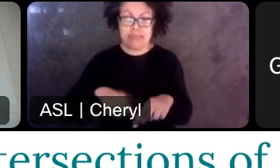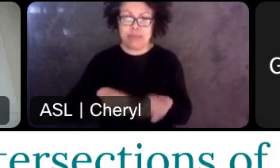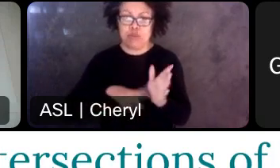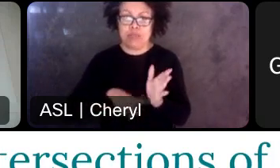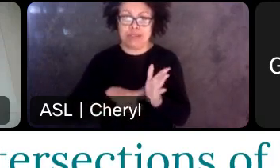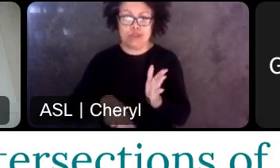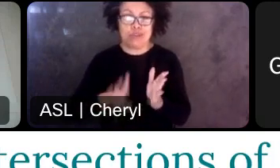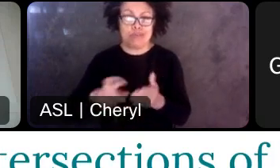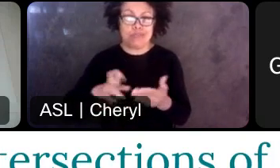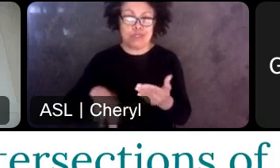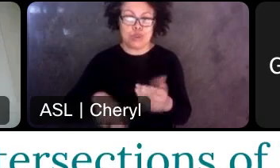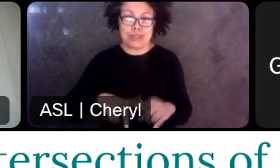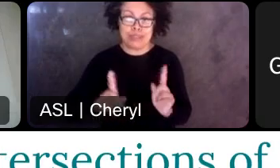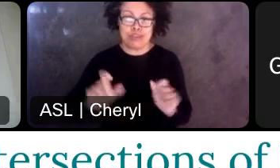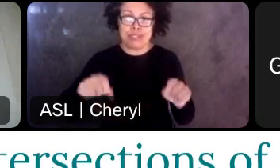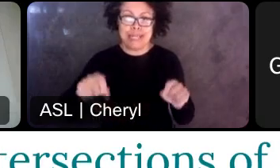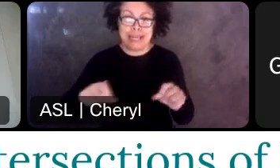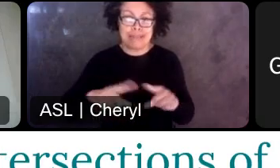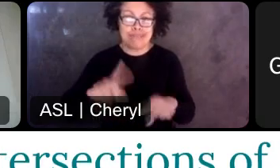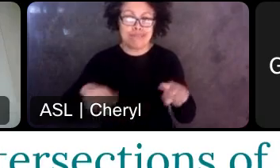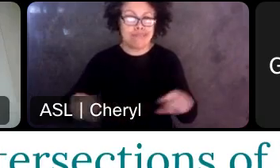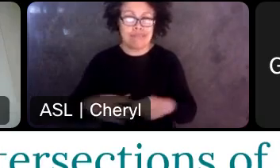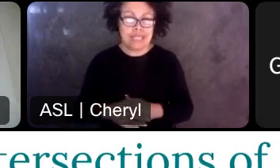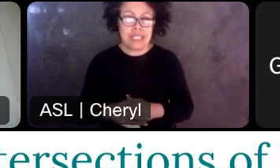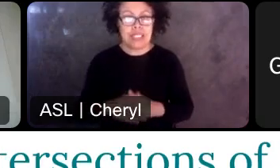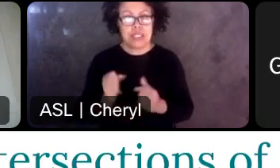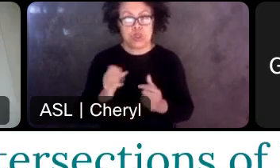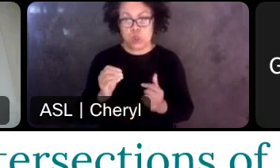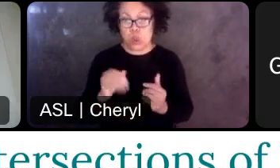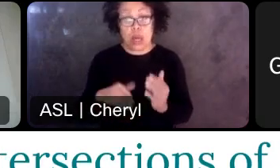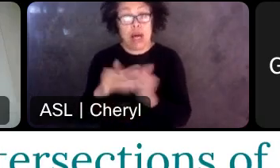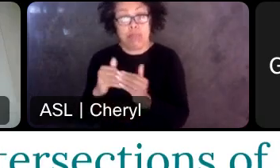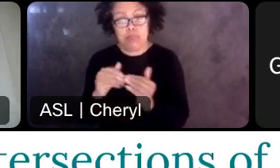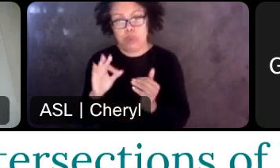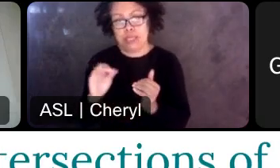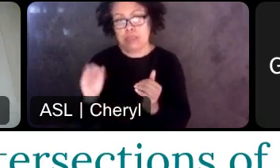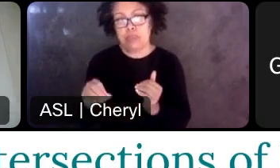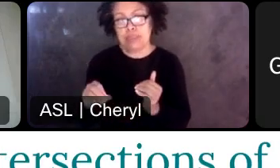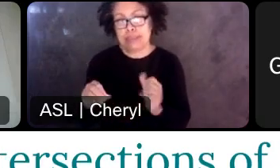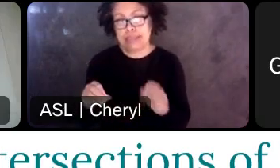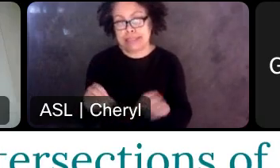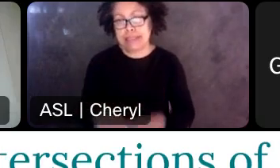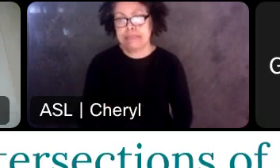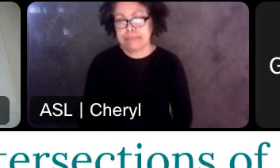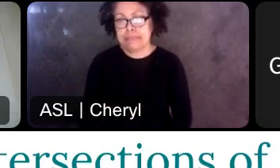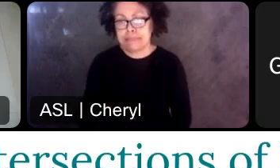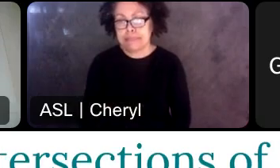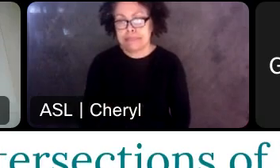have different results. The results are varying in studies, so it's up to 90%.